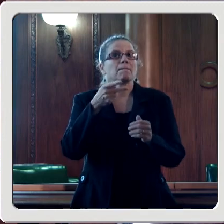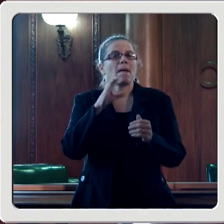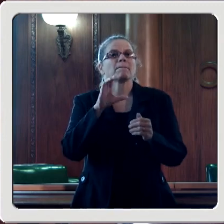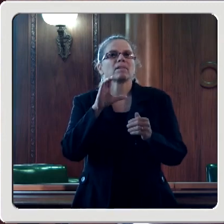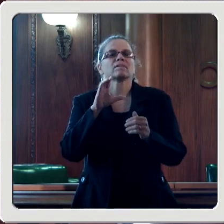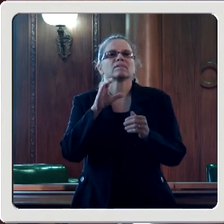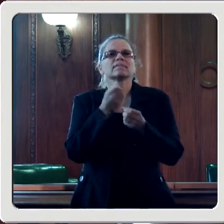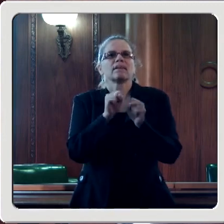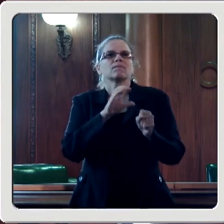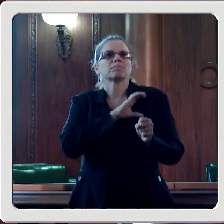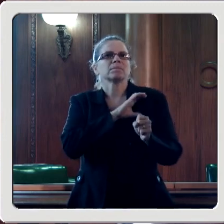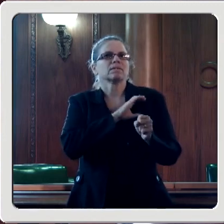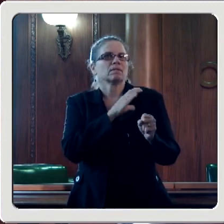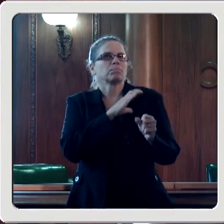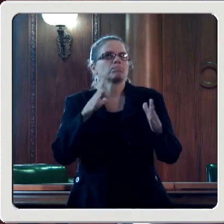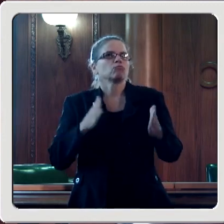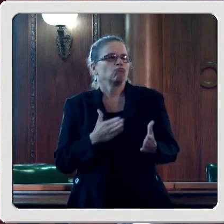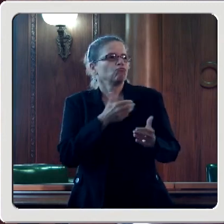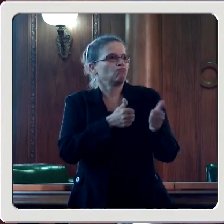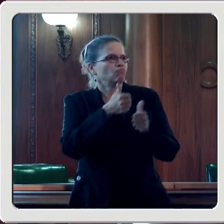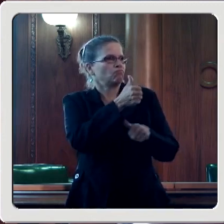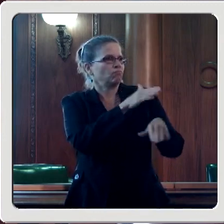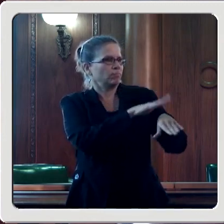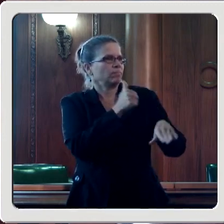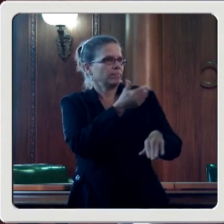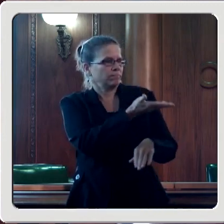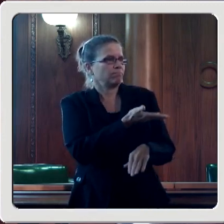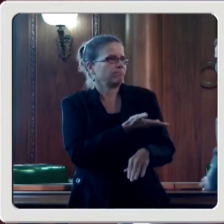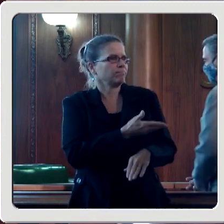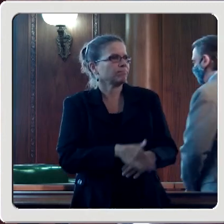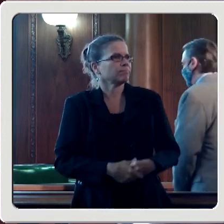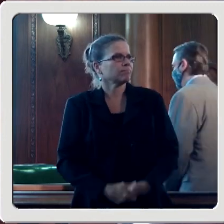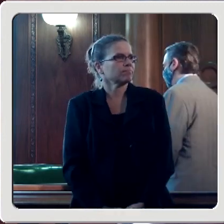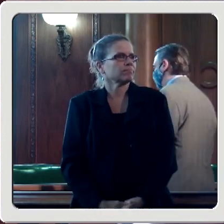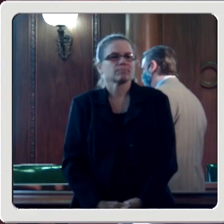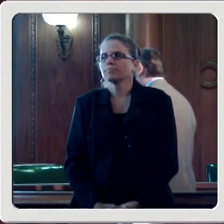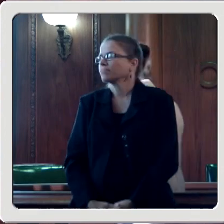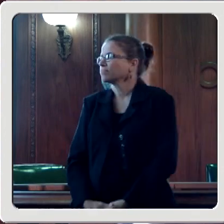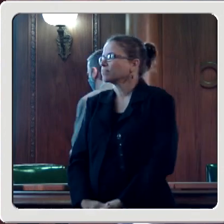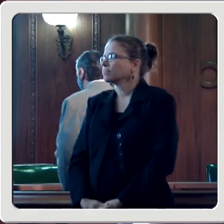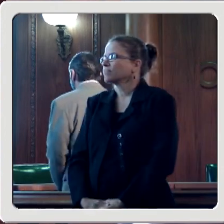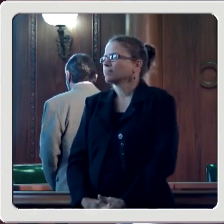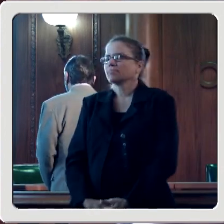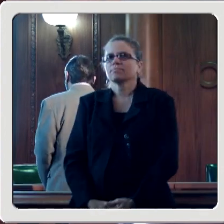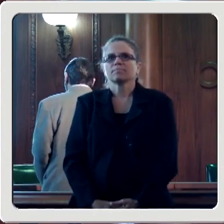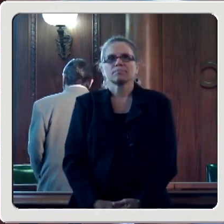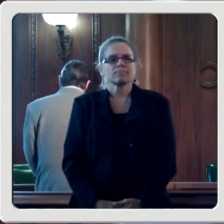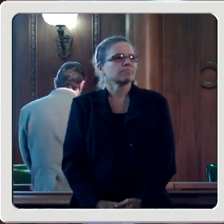Police Commissioner of the City of Springfield, Cheryl Clappery.